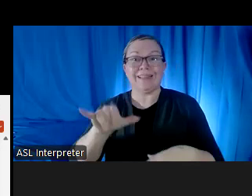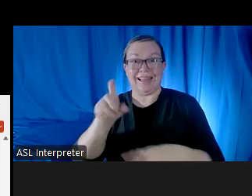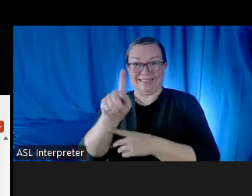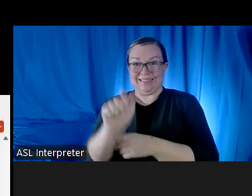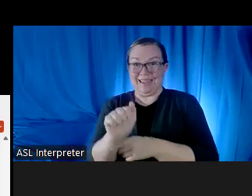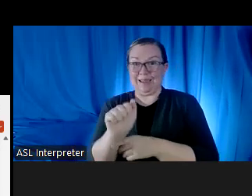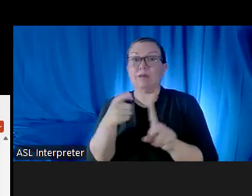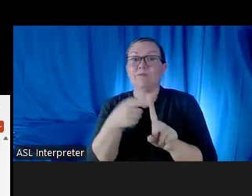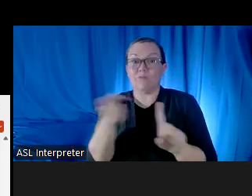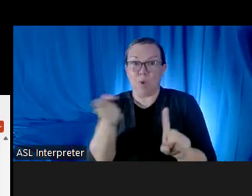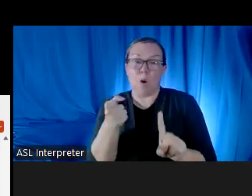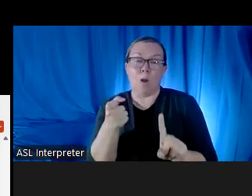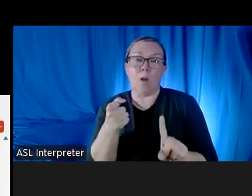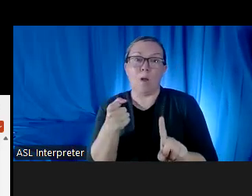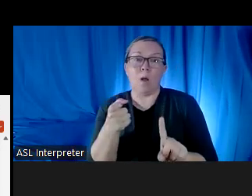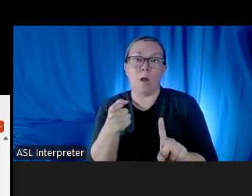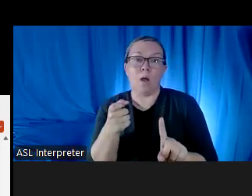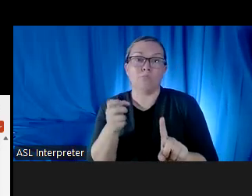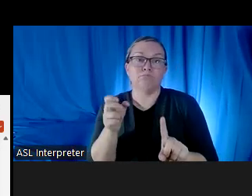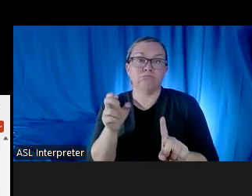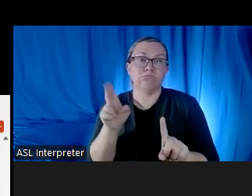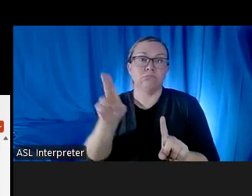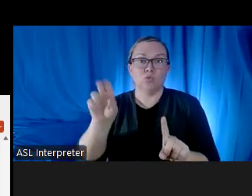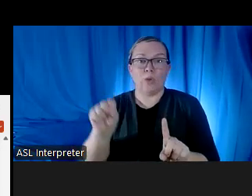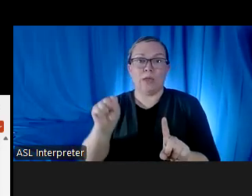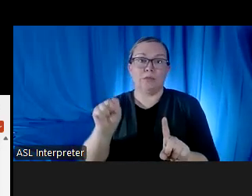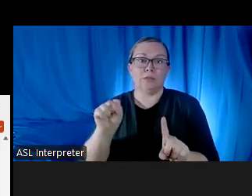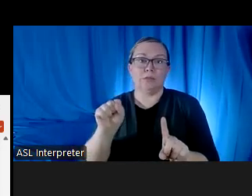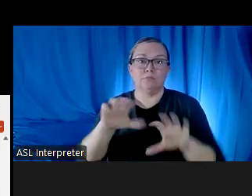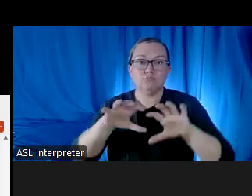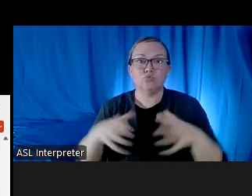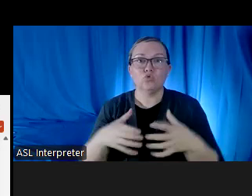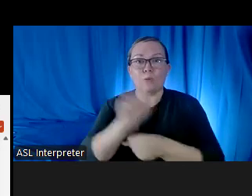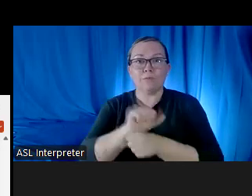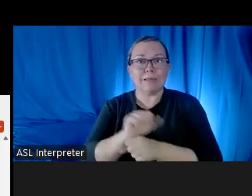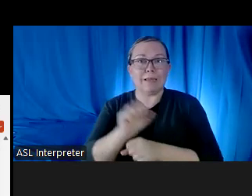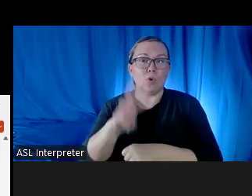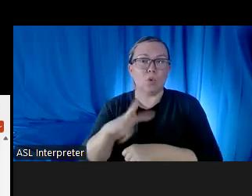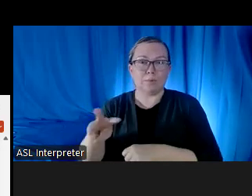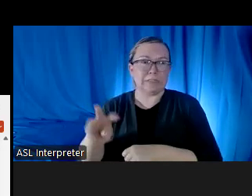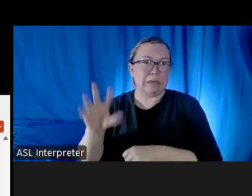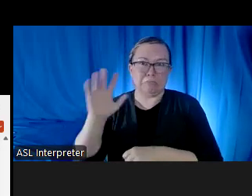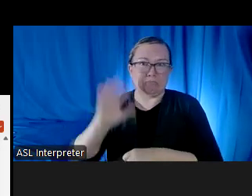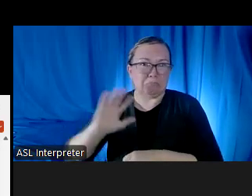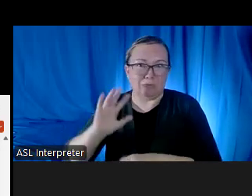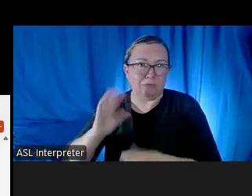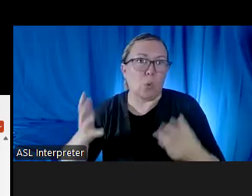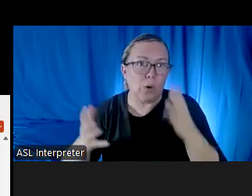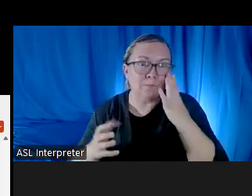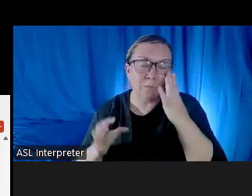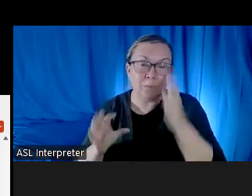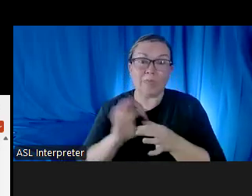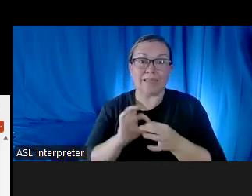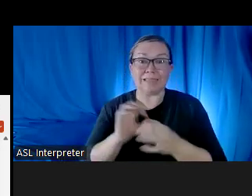the U.S. Bureau of Labor website at some point. In terms of Civil Rights Division